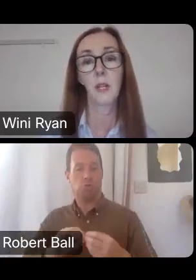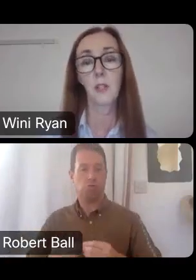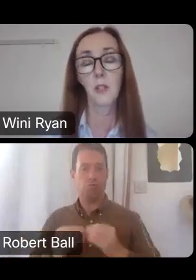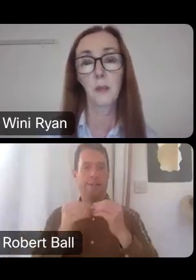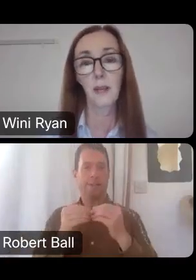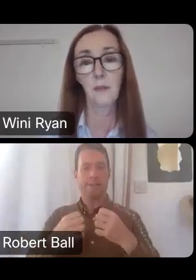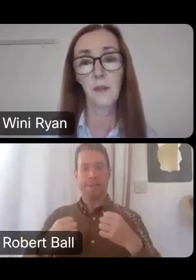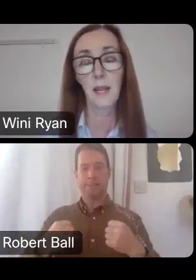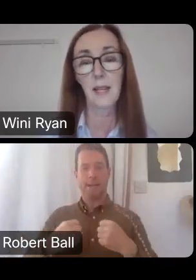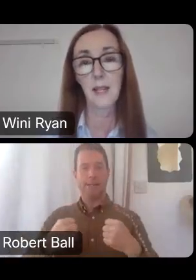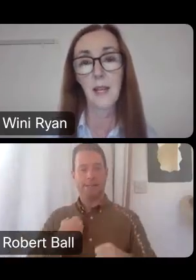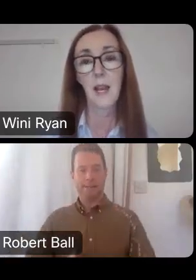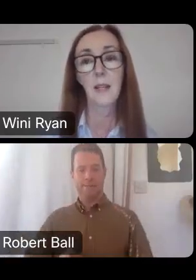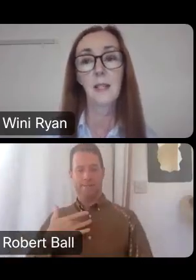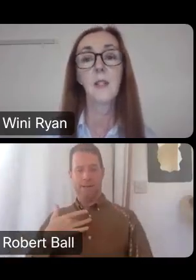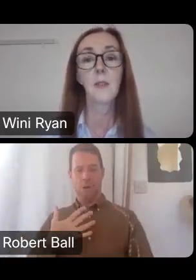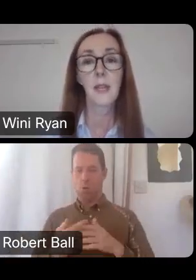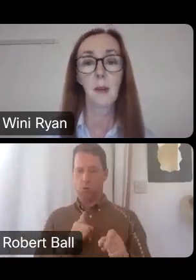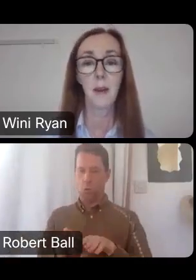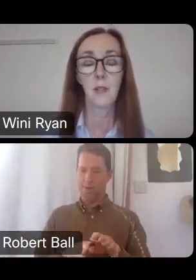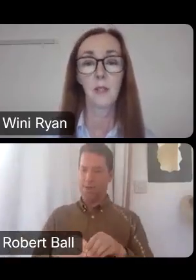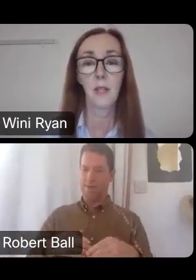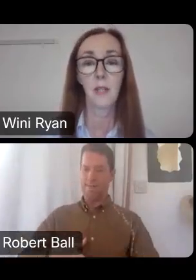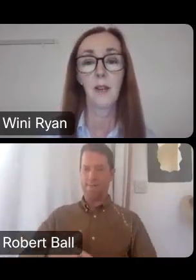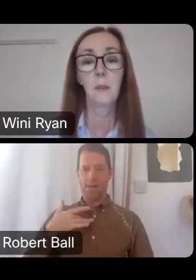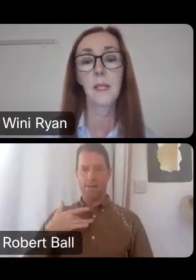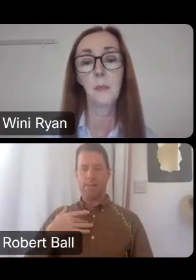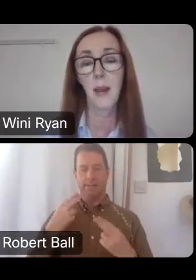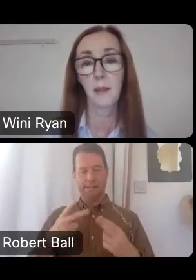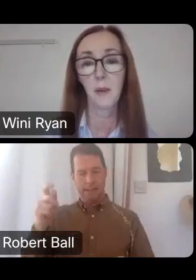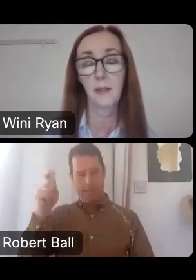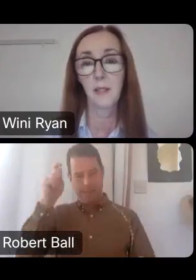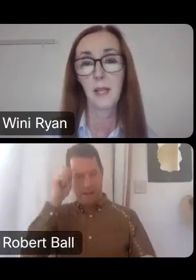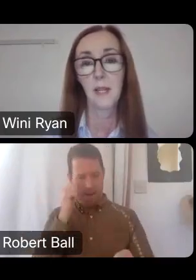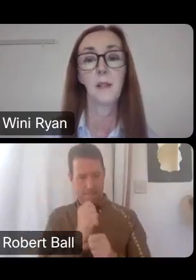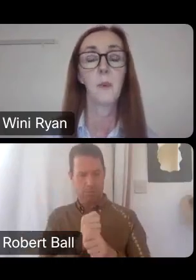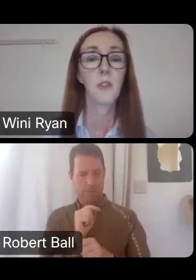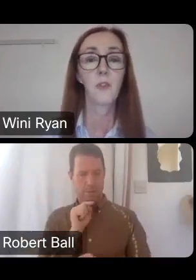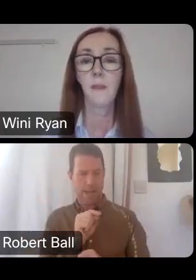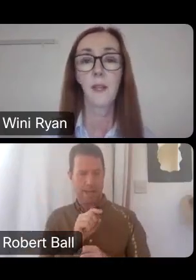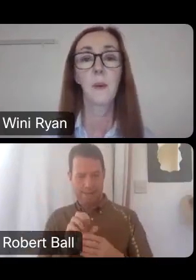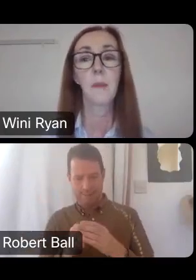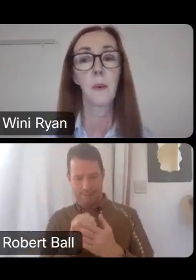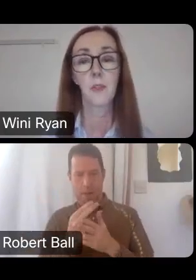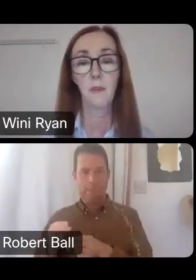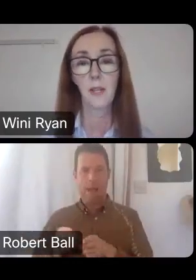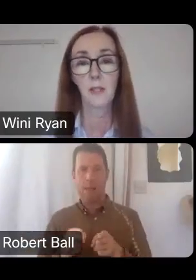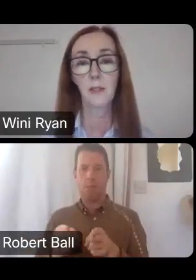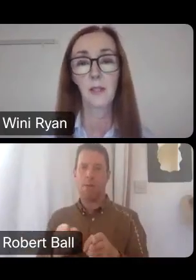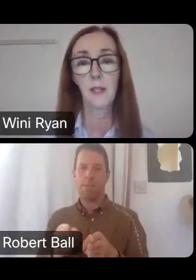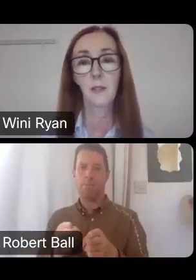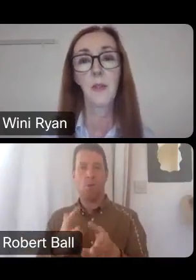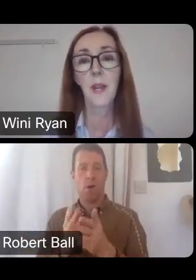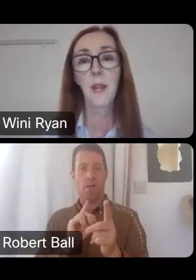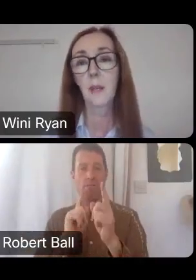what I do with that feeling, I need to think about it and develop these pathways with traffic going in both